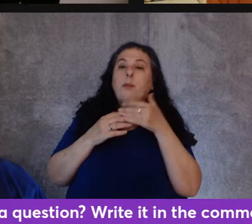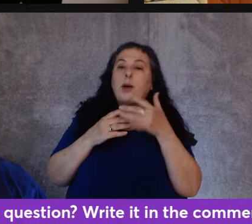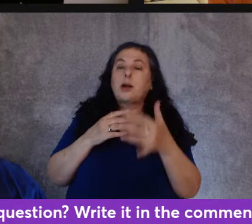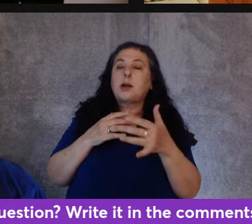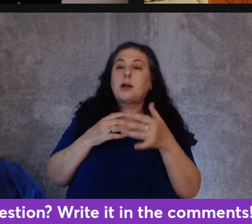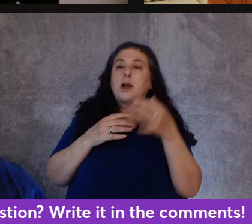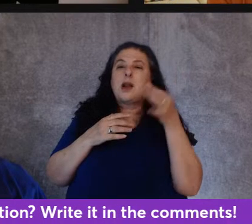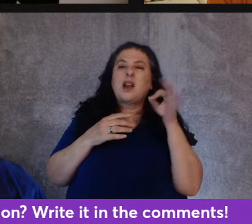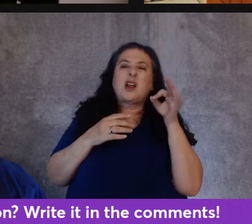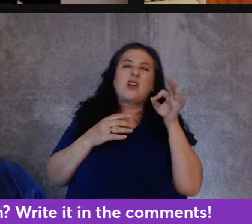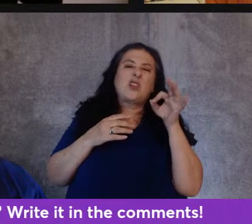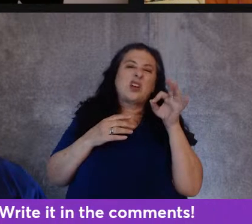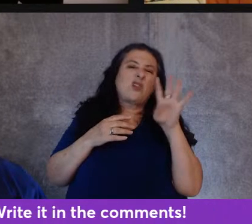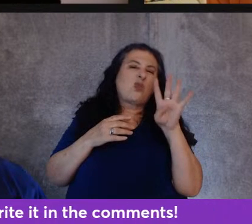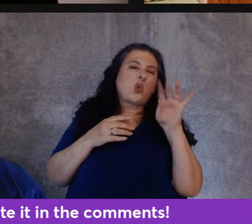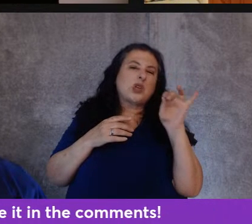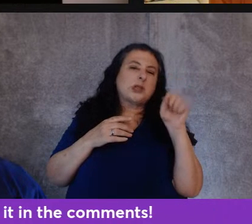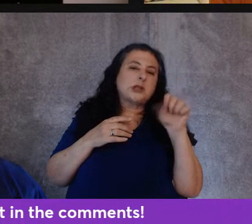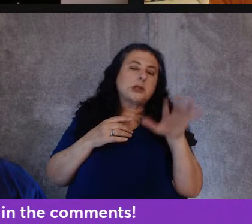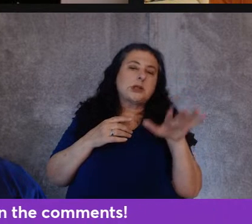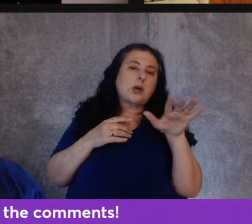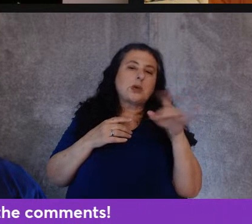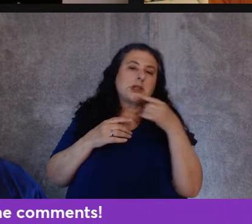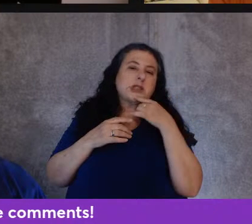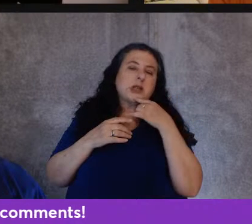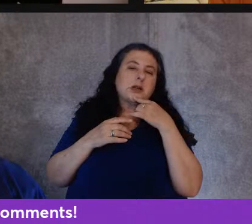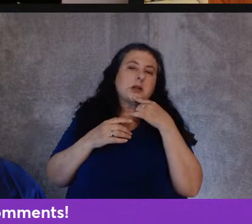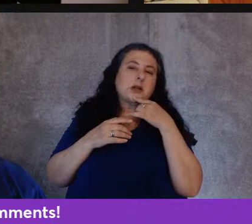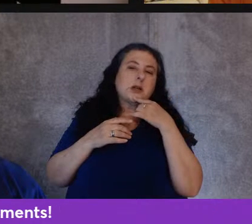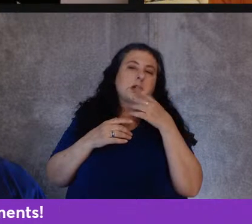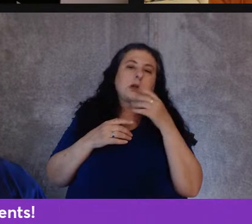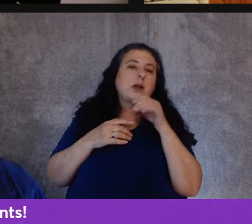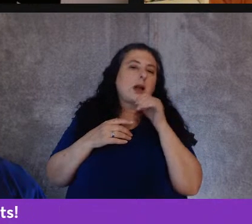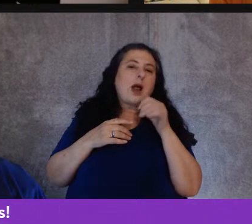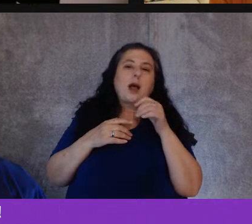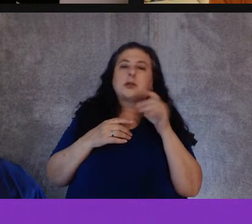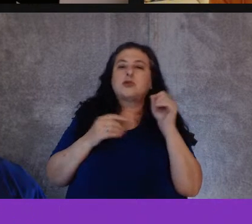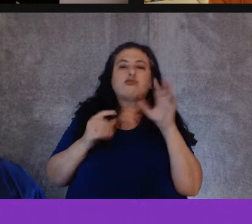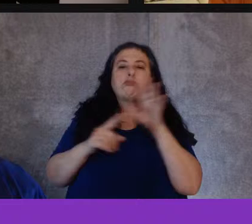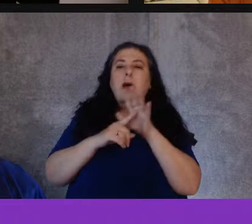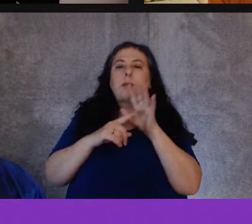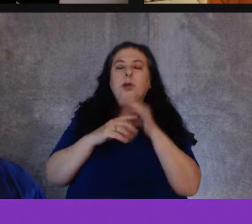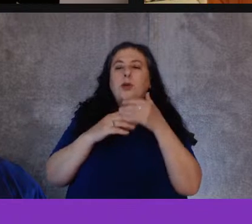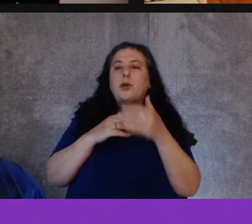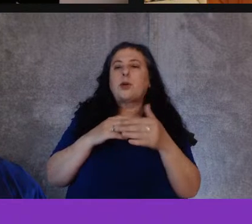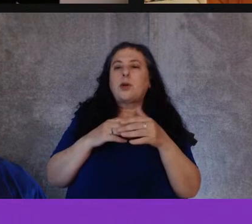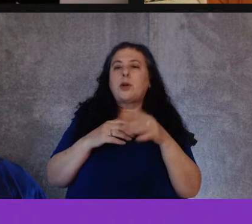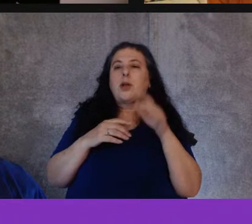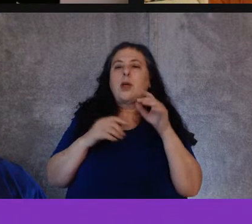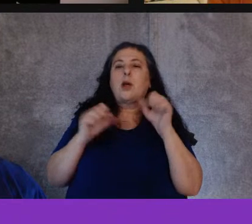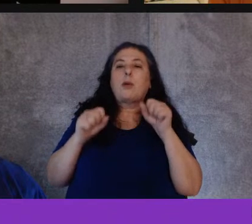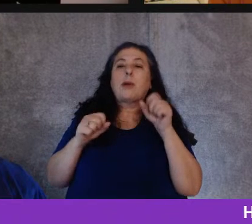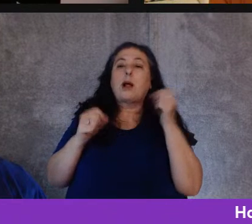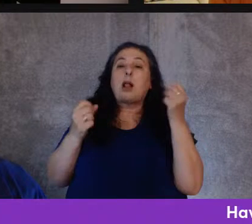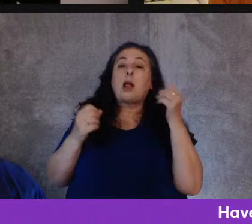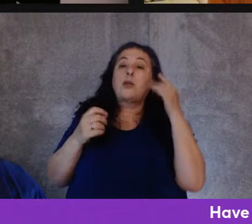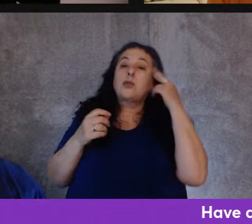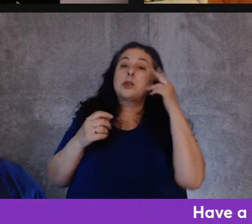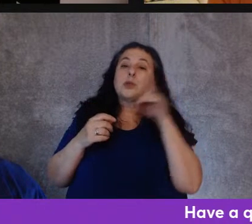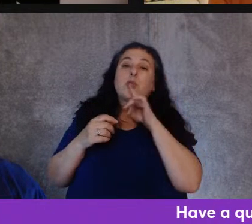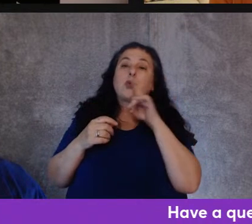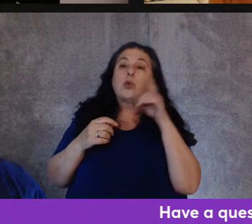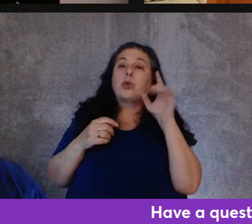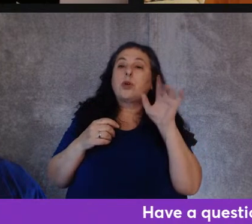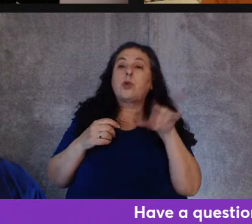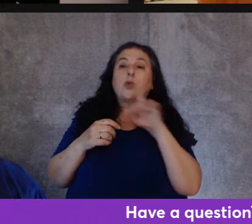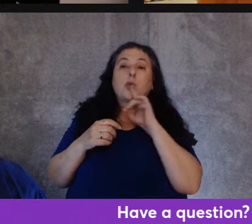the 1940s, I would say. That kind of fell out of fashion. And I think there's probably a lot of reasons for that. One is that